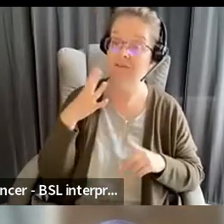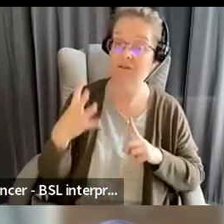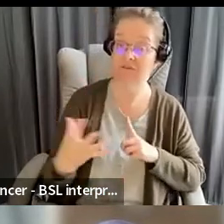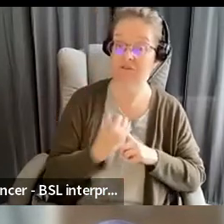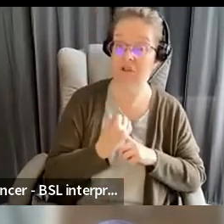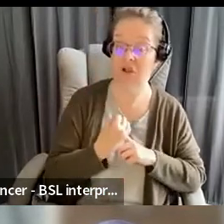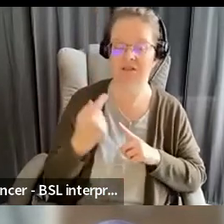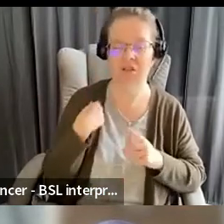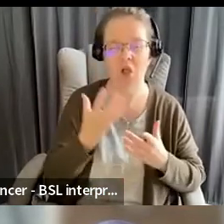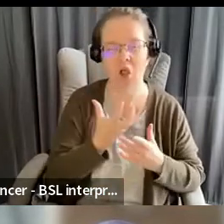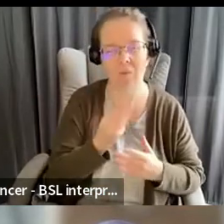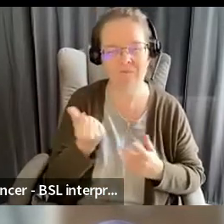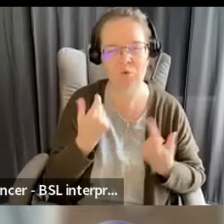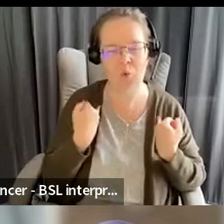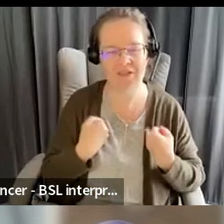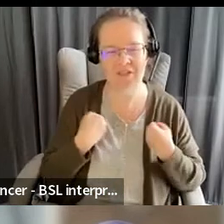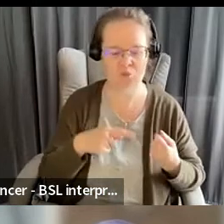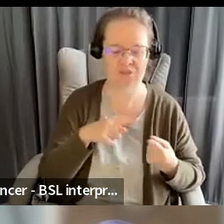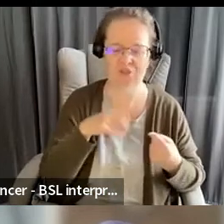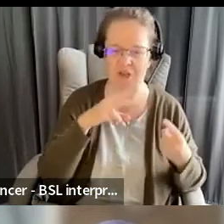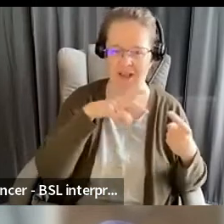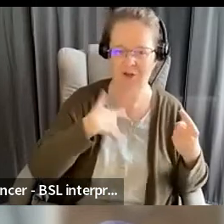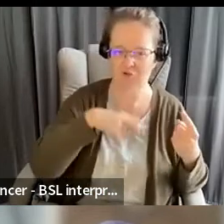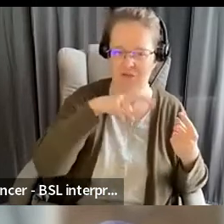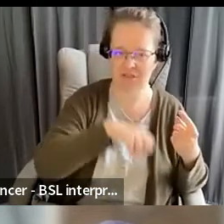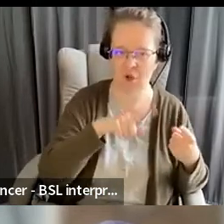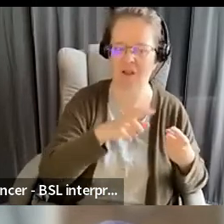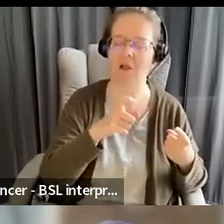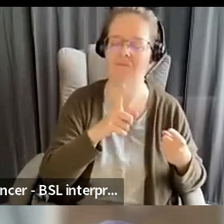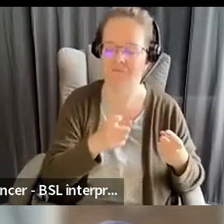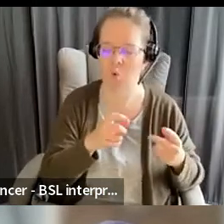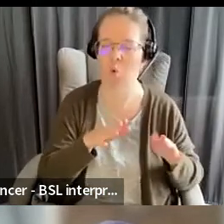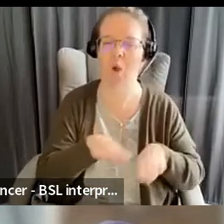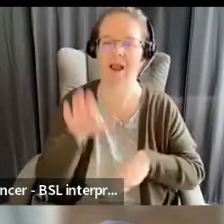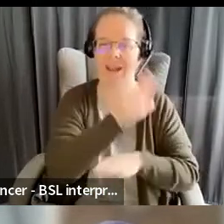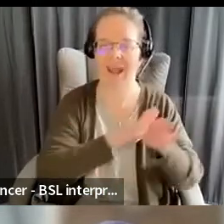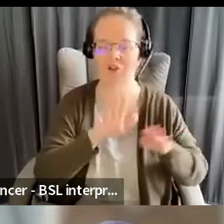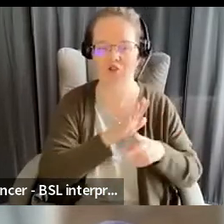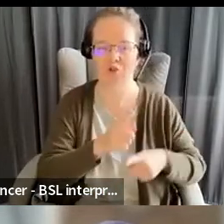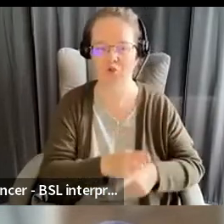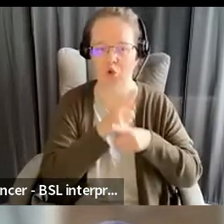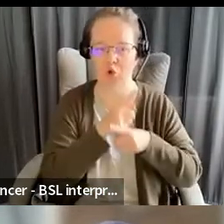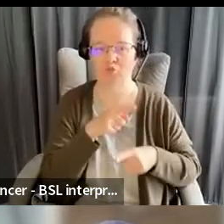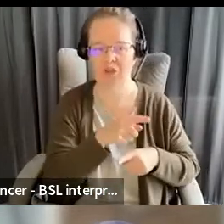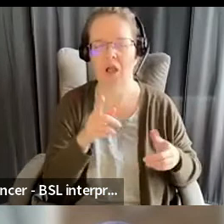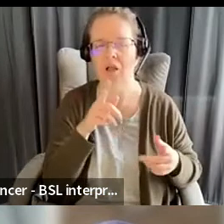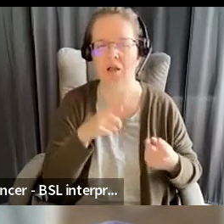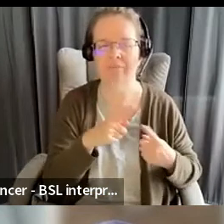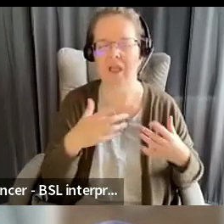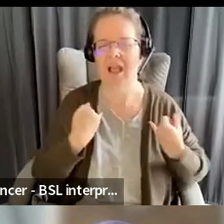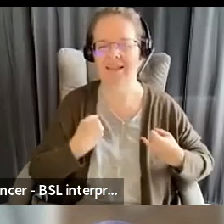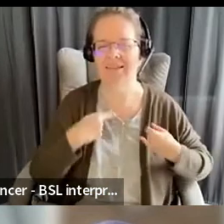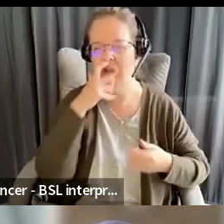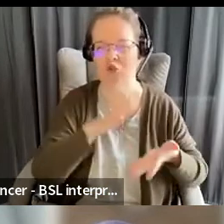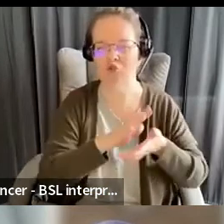few conditions that they're interested in exploring. For national security vetting, it could be conditions that change mood and behaviour,